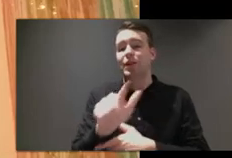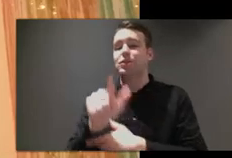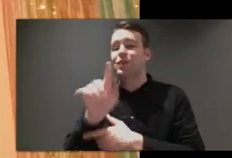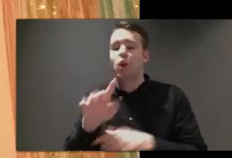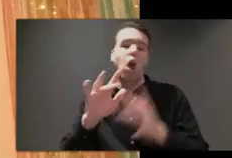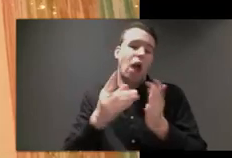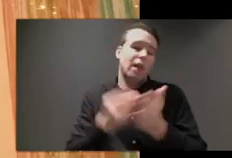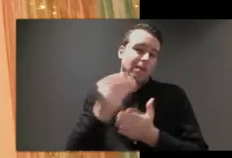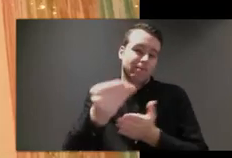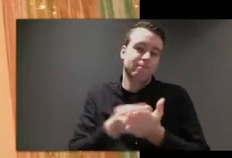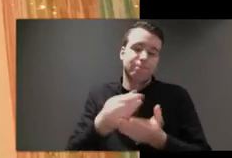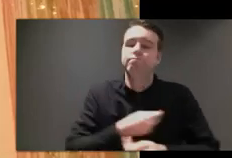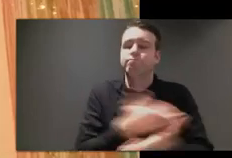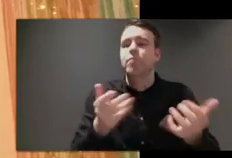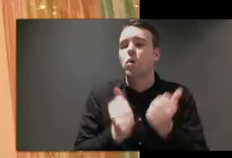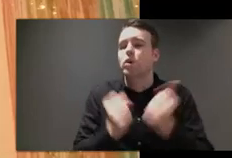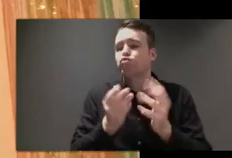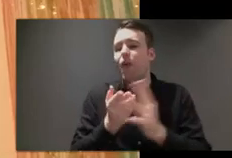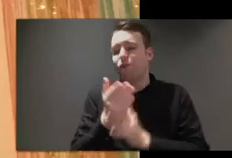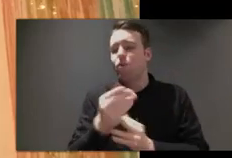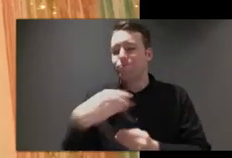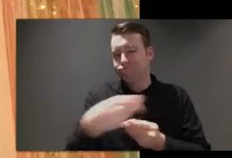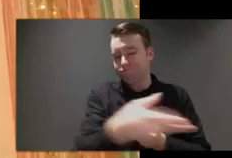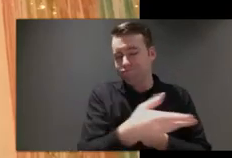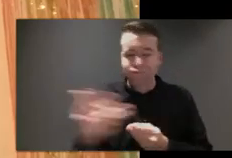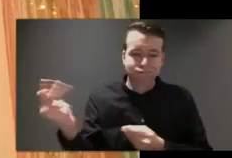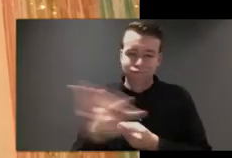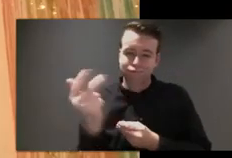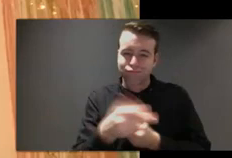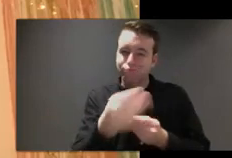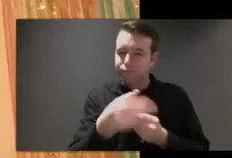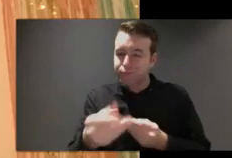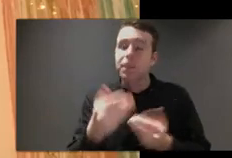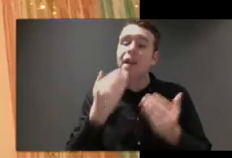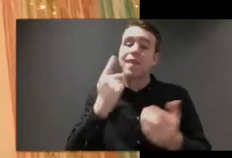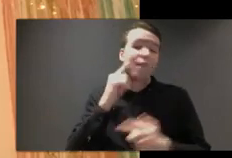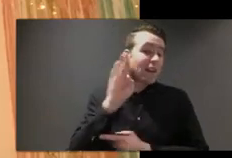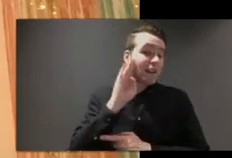classes 22, 23, and 24, again in a drive-through fashion. Thank you for